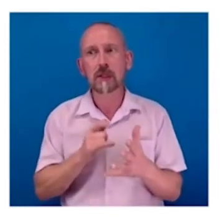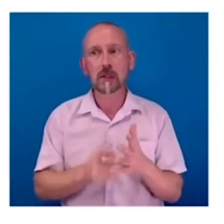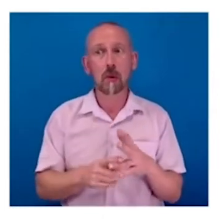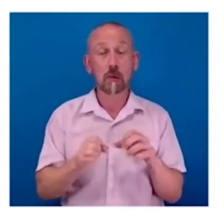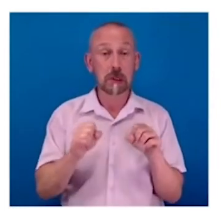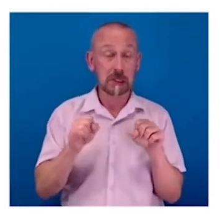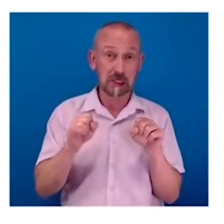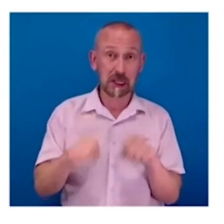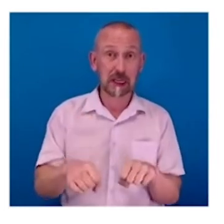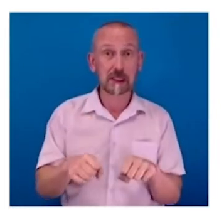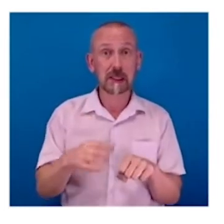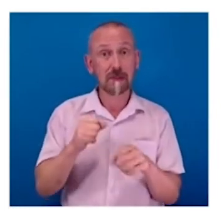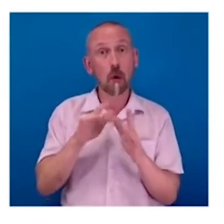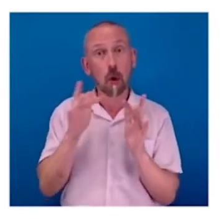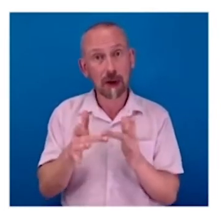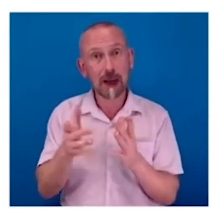left behind.